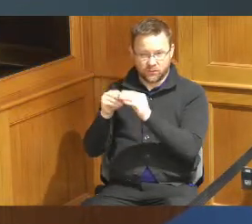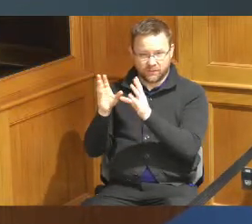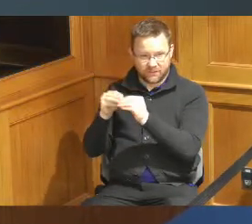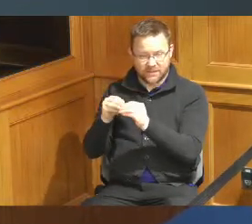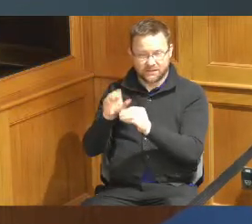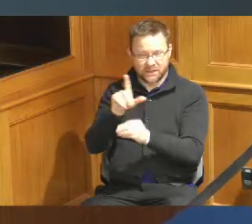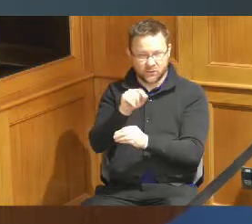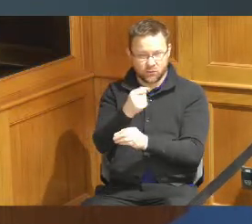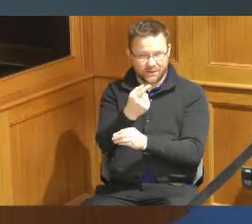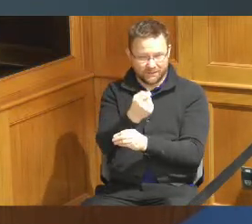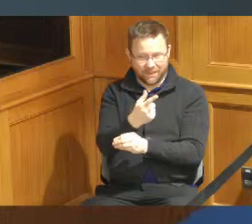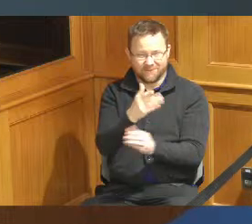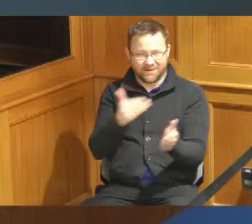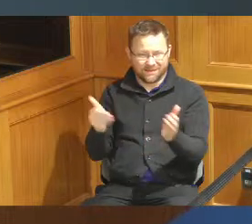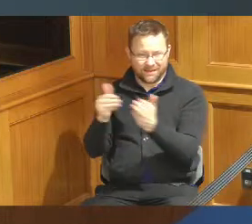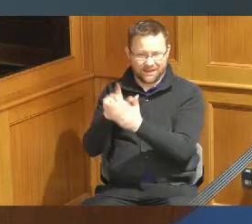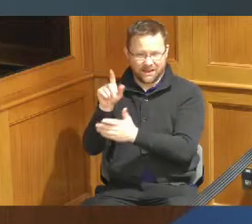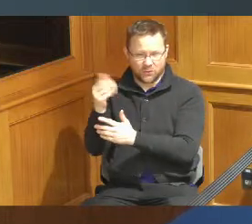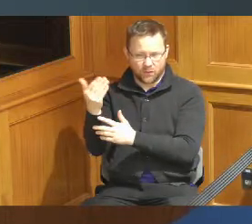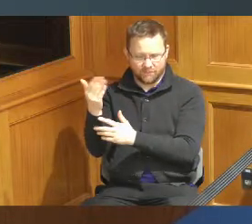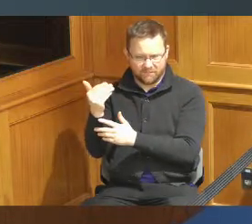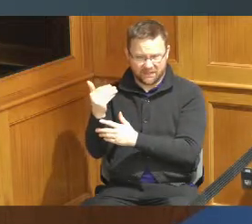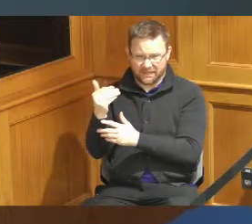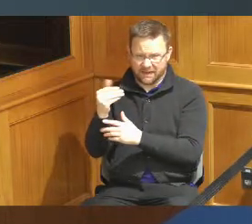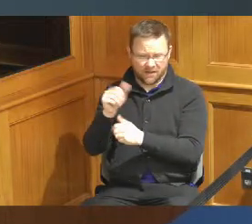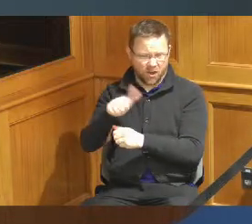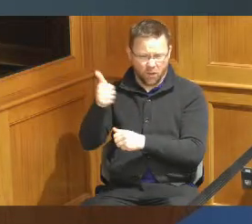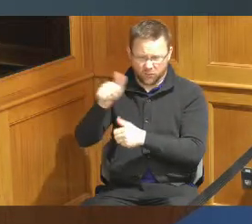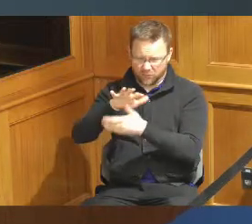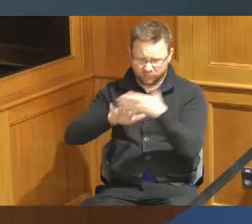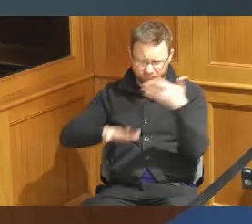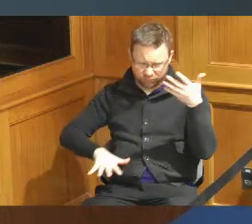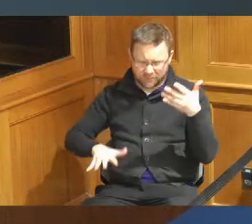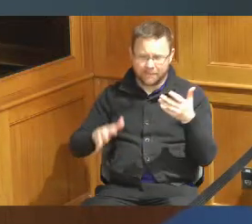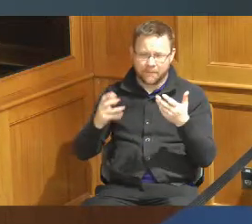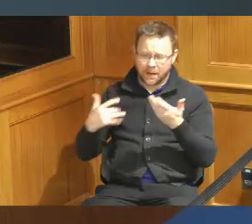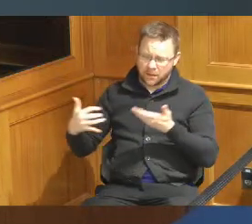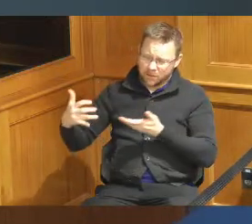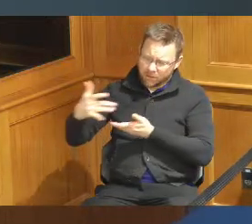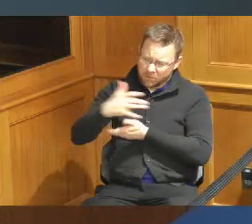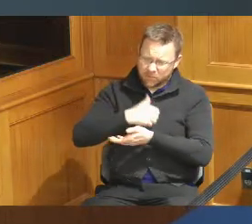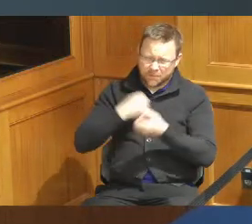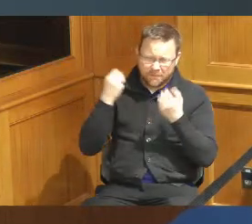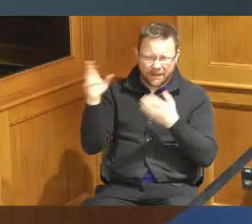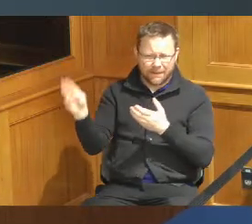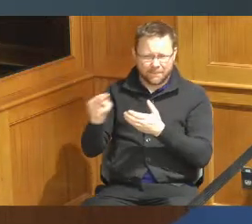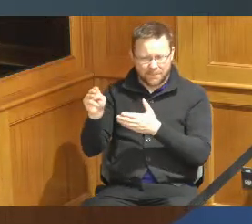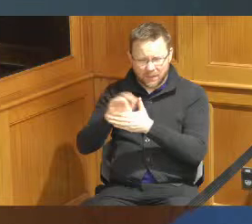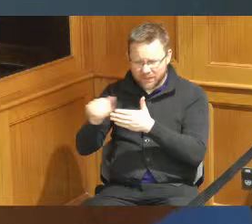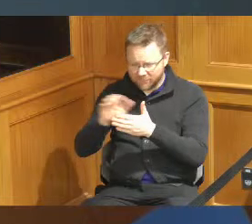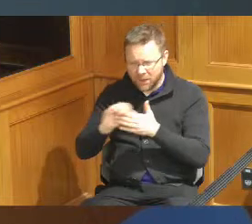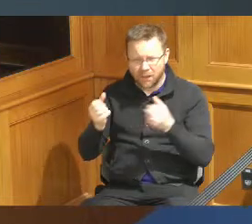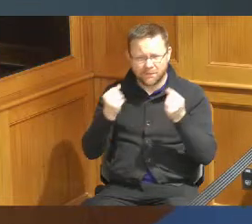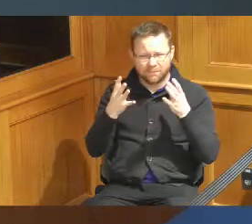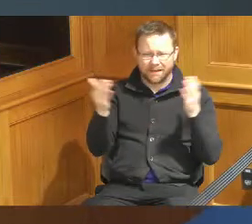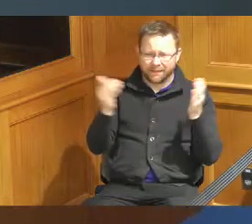and 2015, and more, bringing in millions of dollars and thousands of